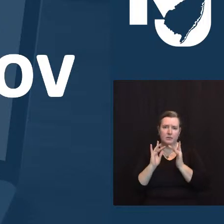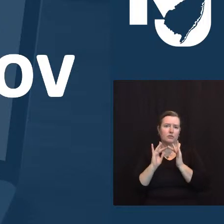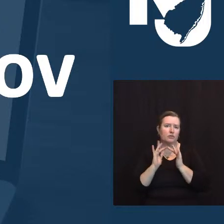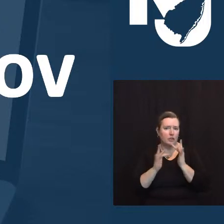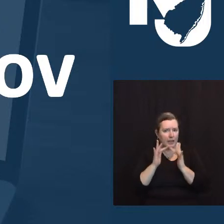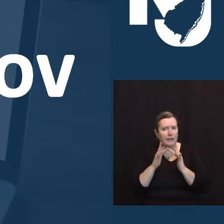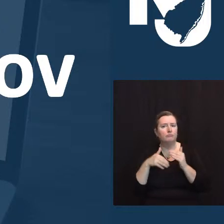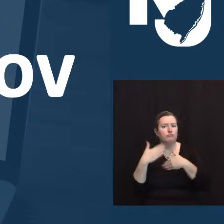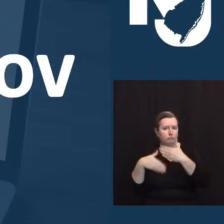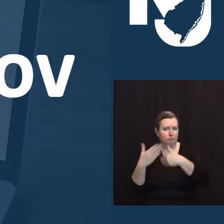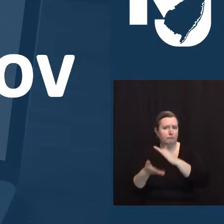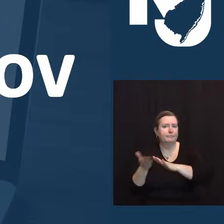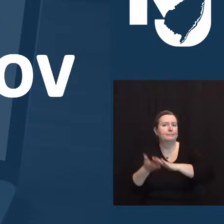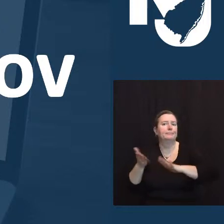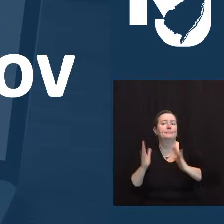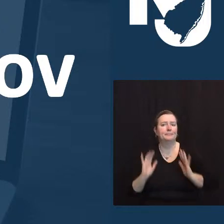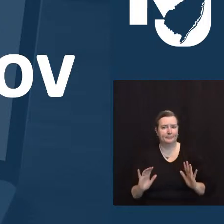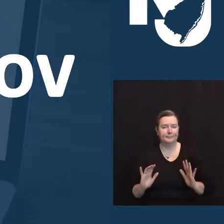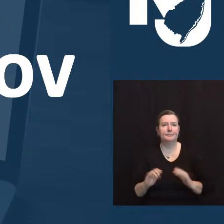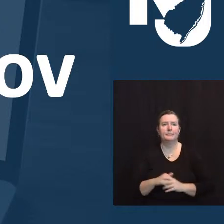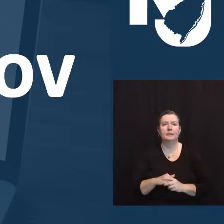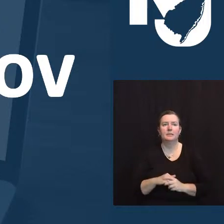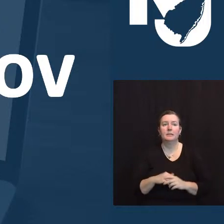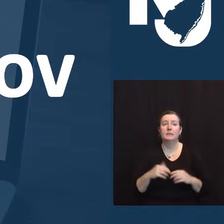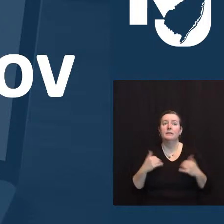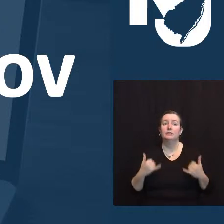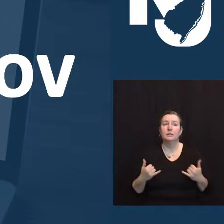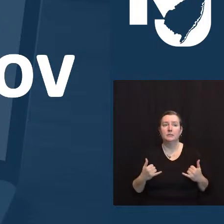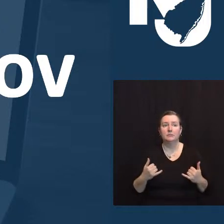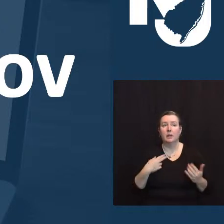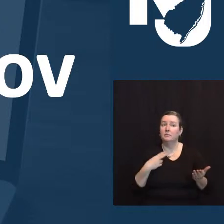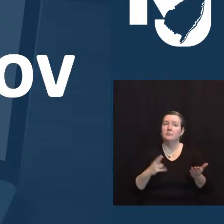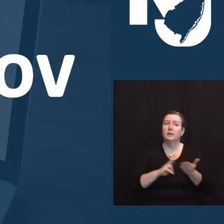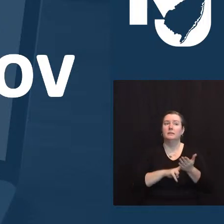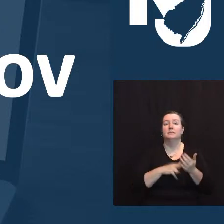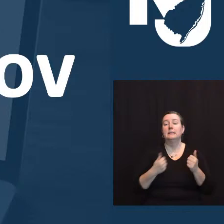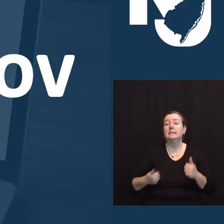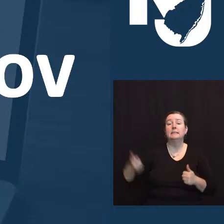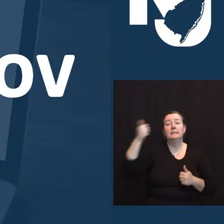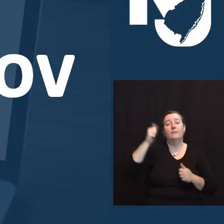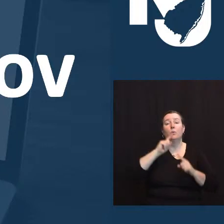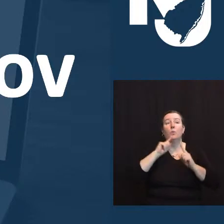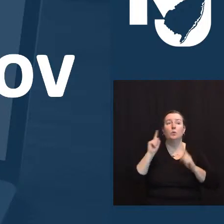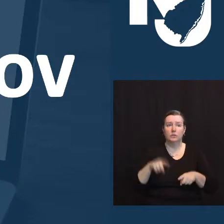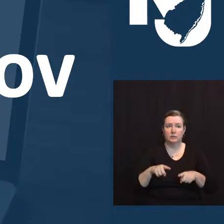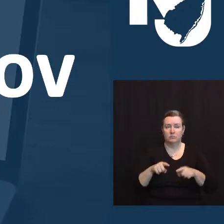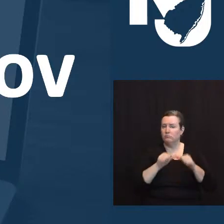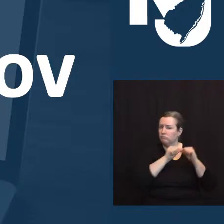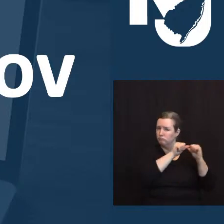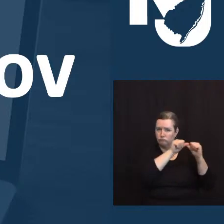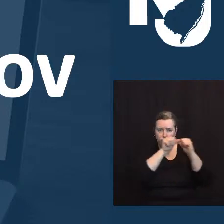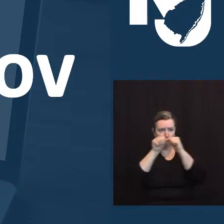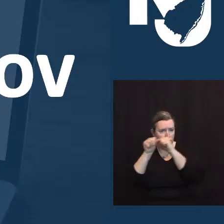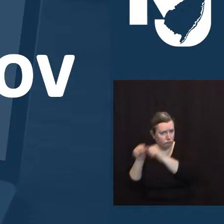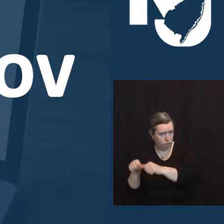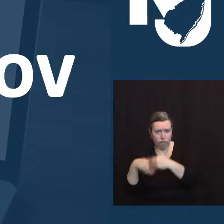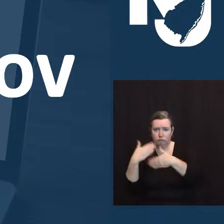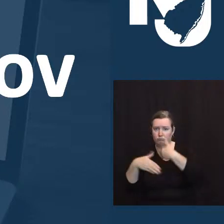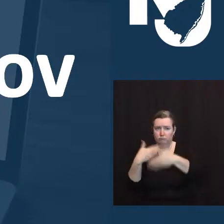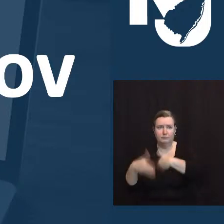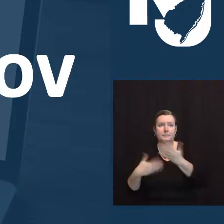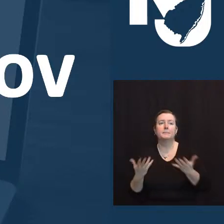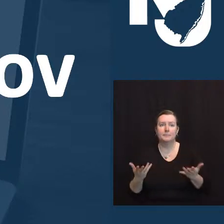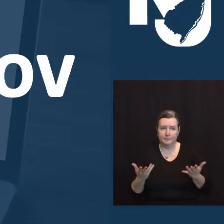I will sign an executive order to extend this prohibition until at least June 30th, and we will continue to work on easing the burden